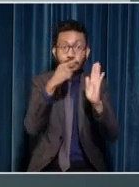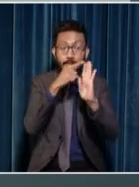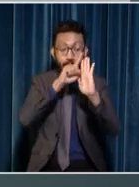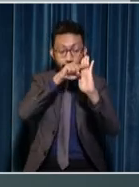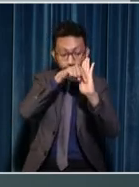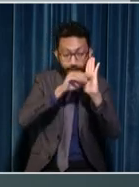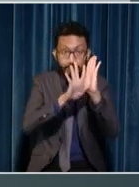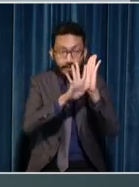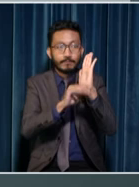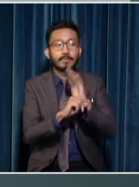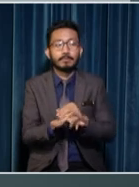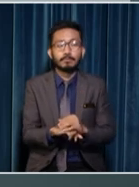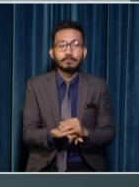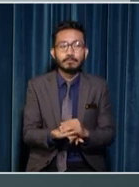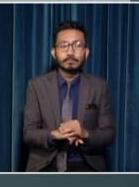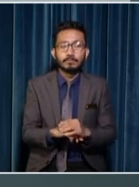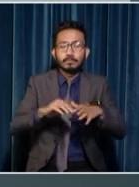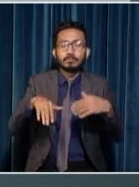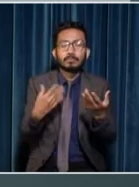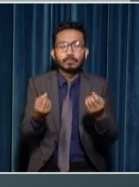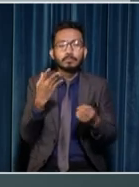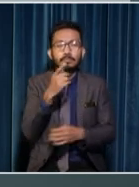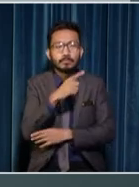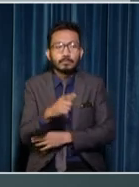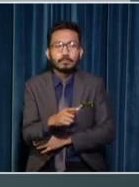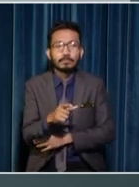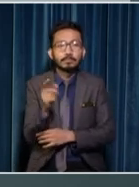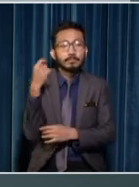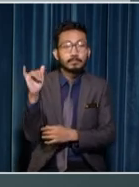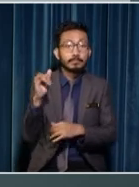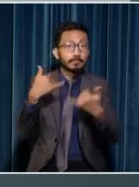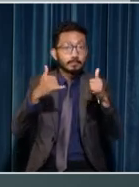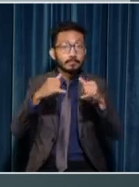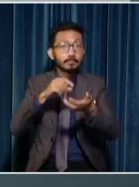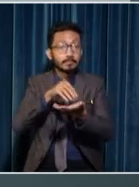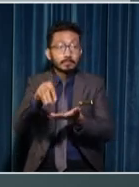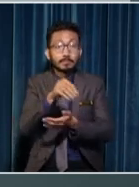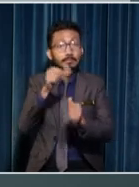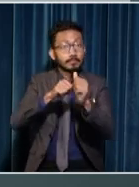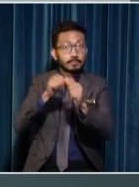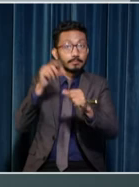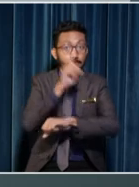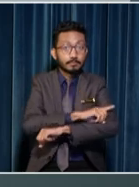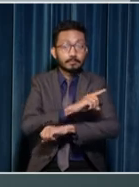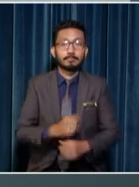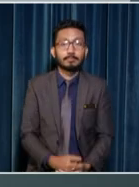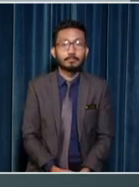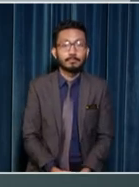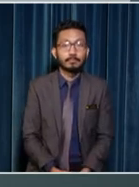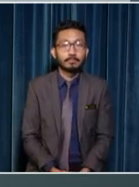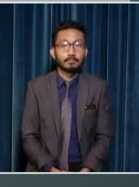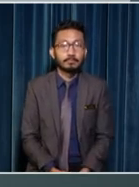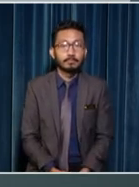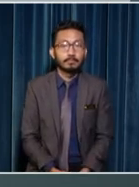number 5. How long do they play chess every day? Write